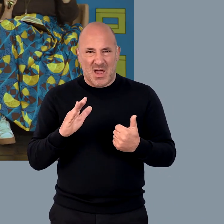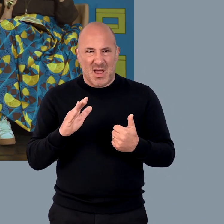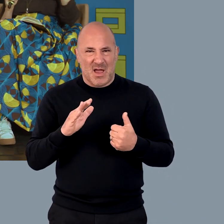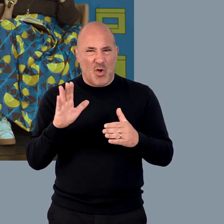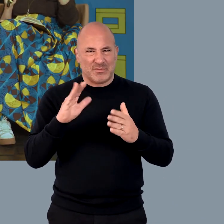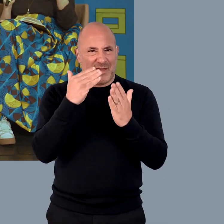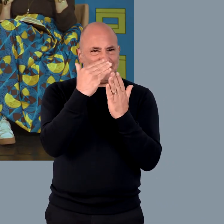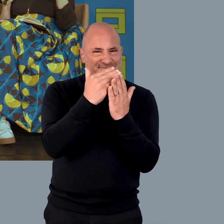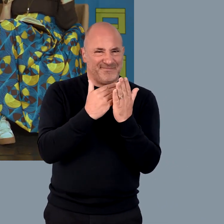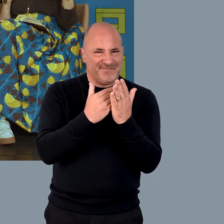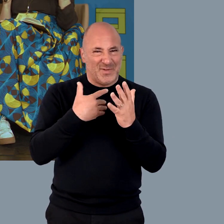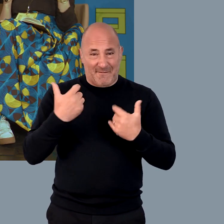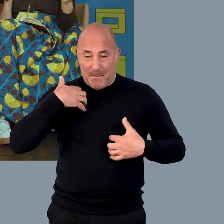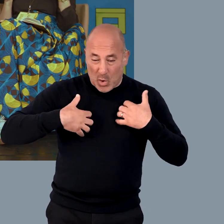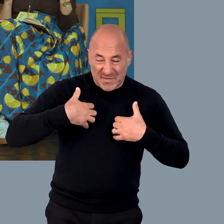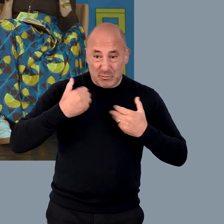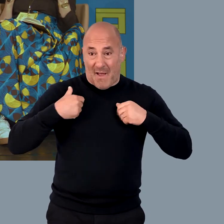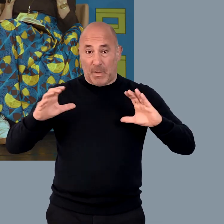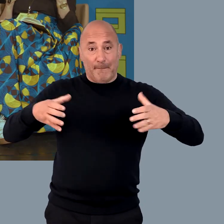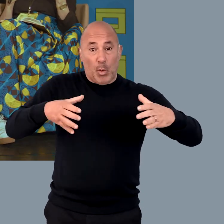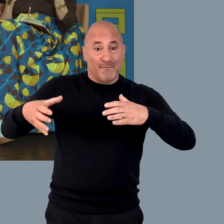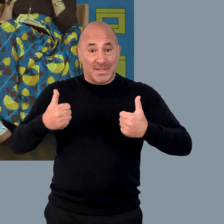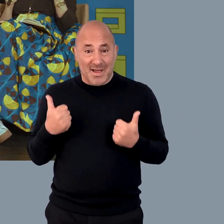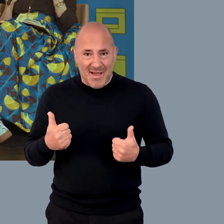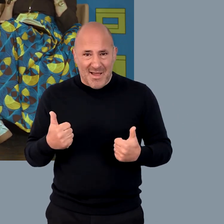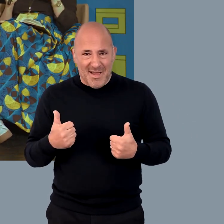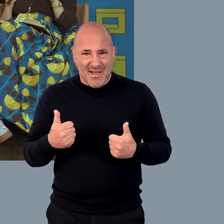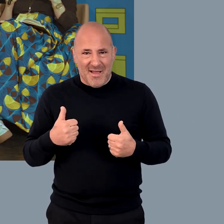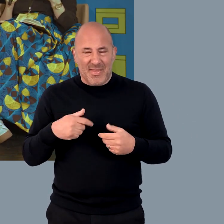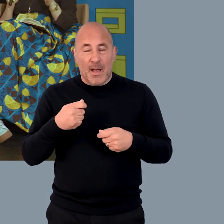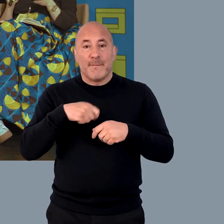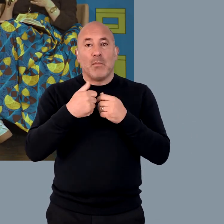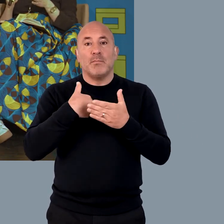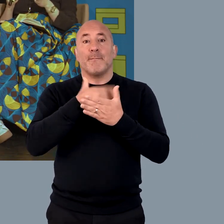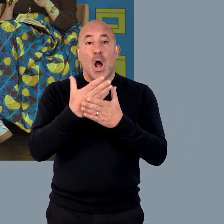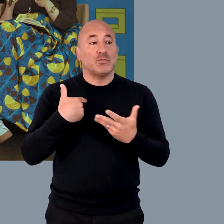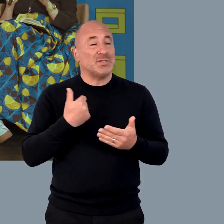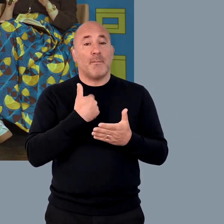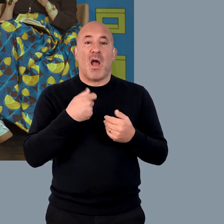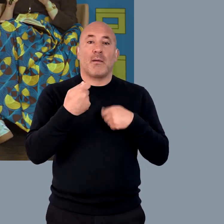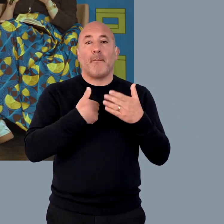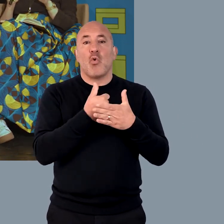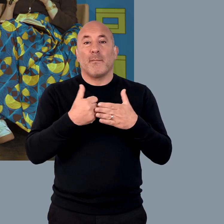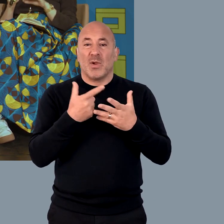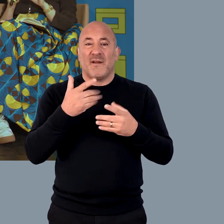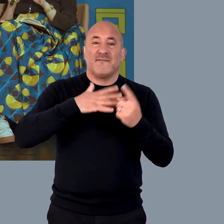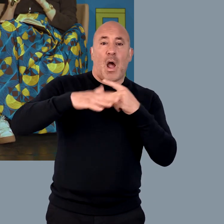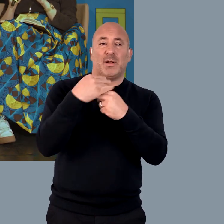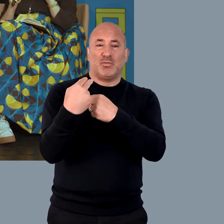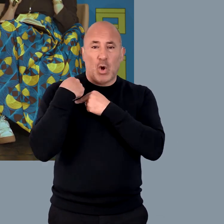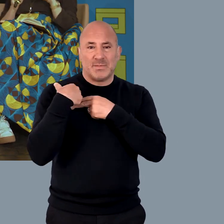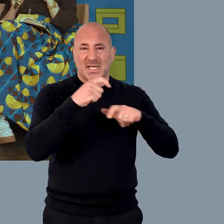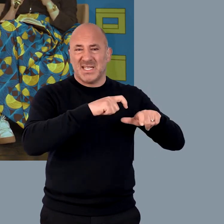not the consensus, but we've got that motivation and that movement, but then it just becomes part of what you do, because actually